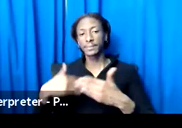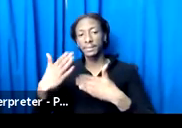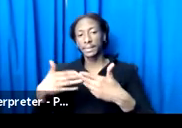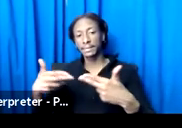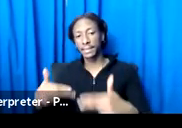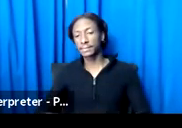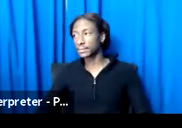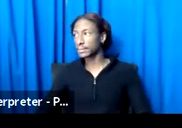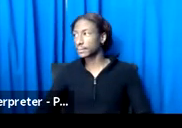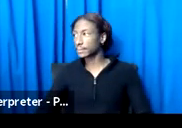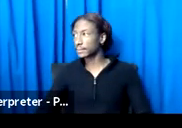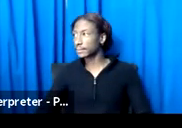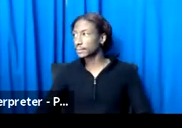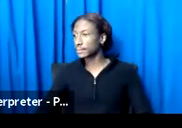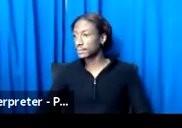Next slide, please.